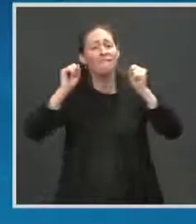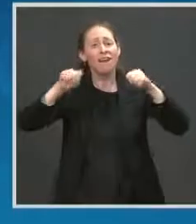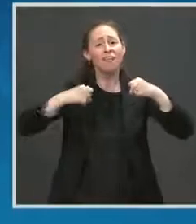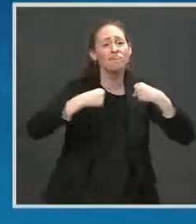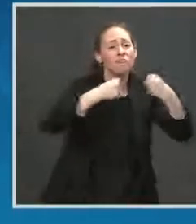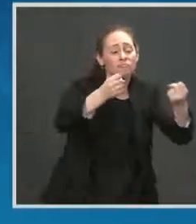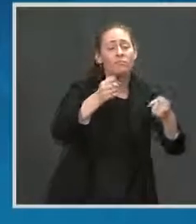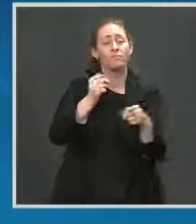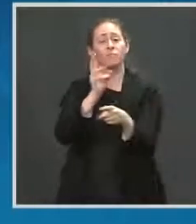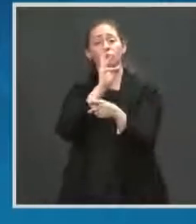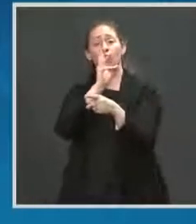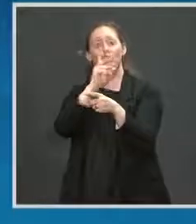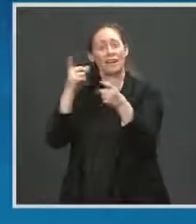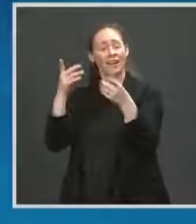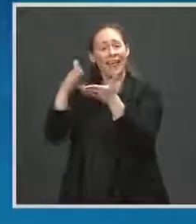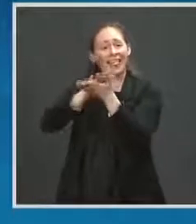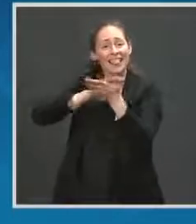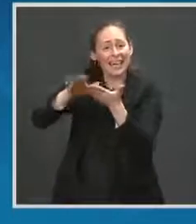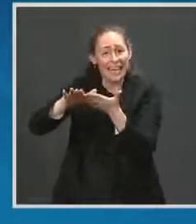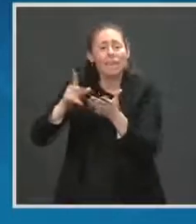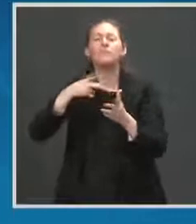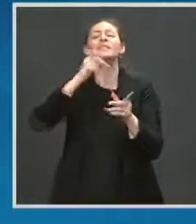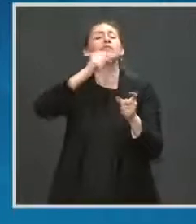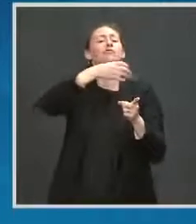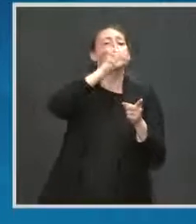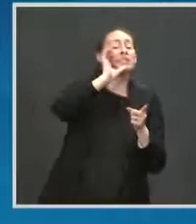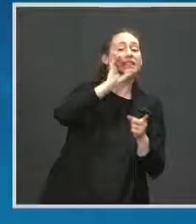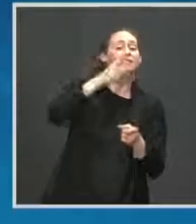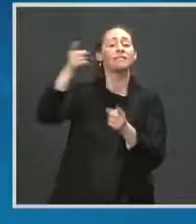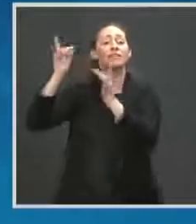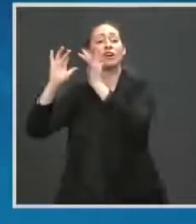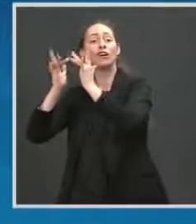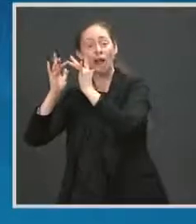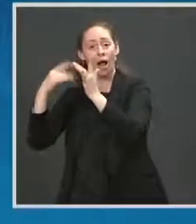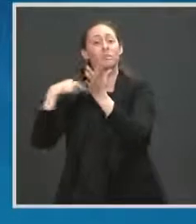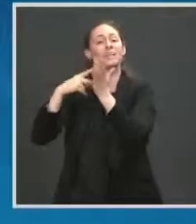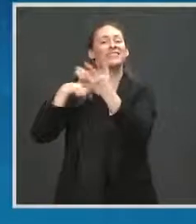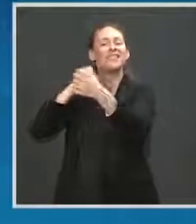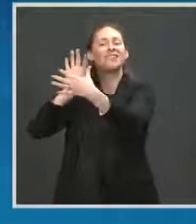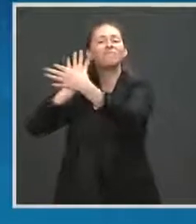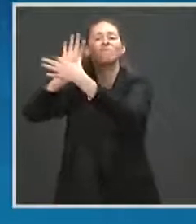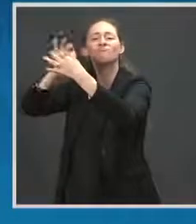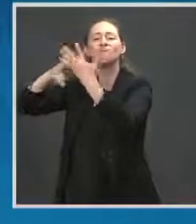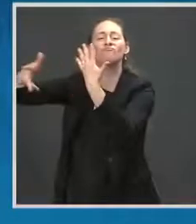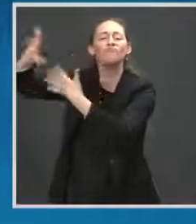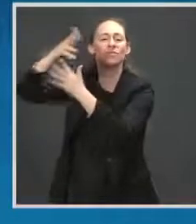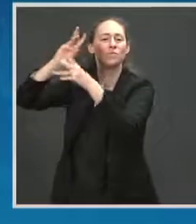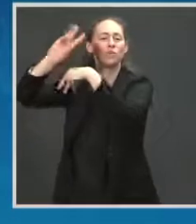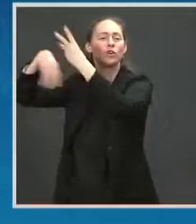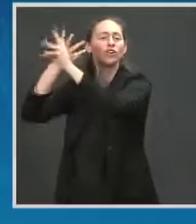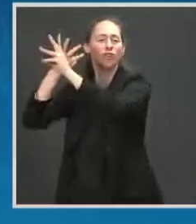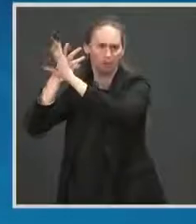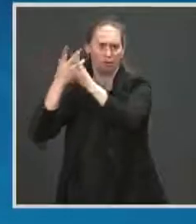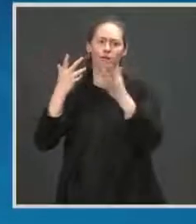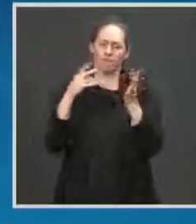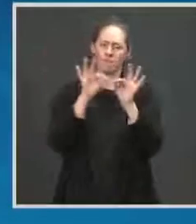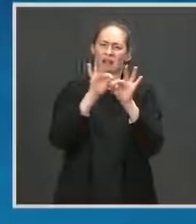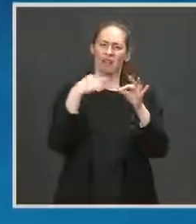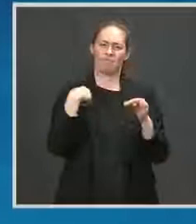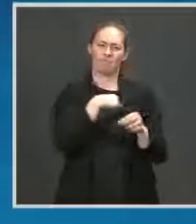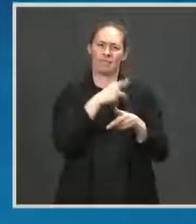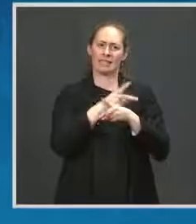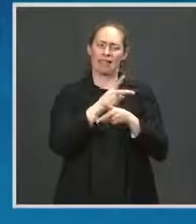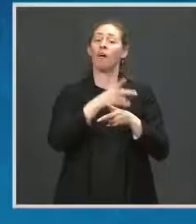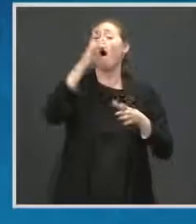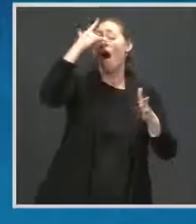healthy, broadband that keeps us connected, and care, childcare,